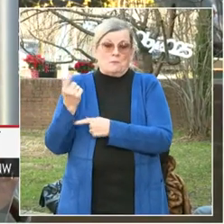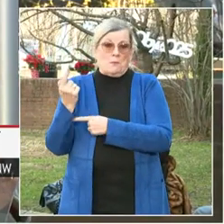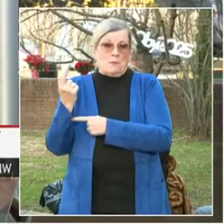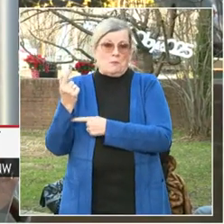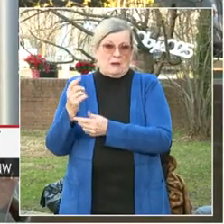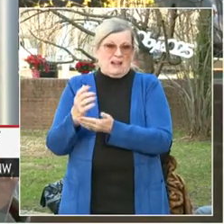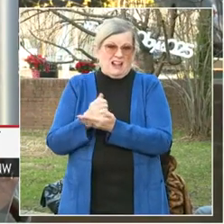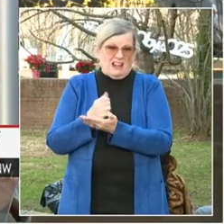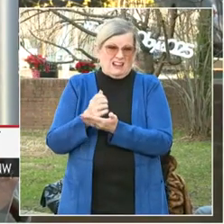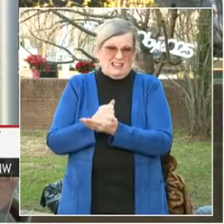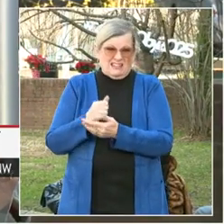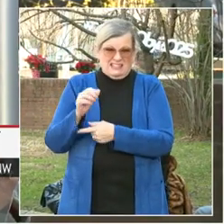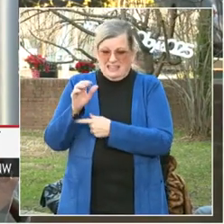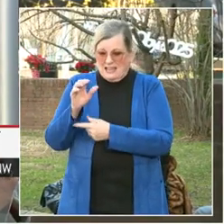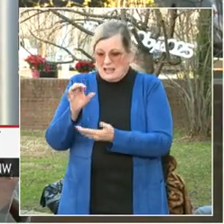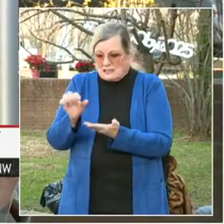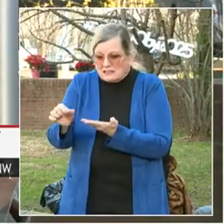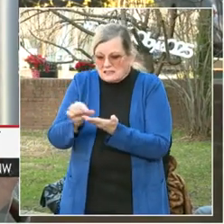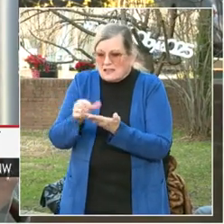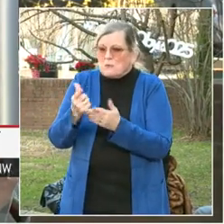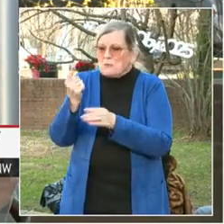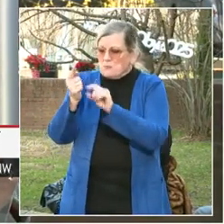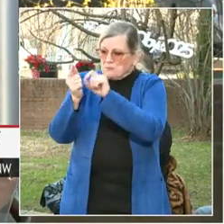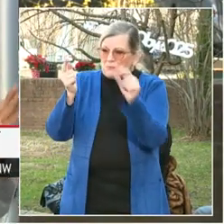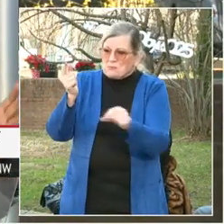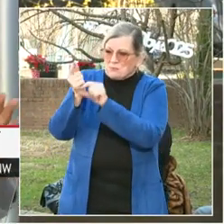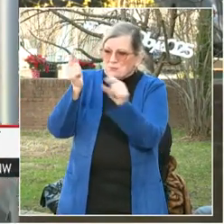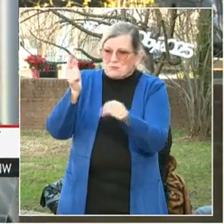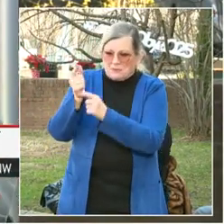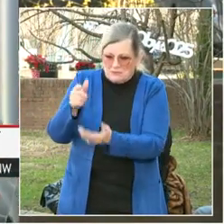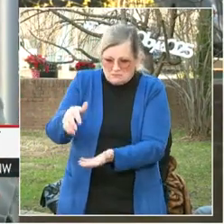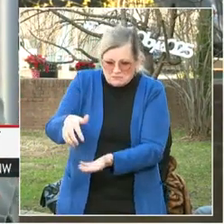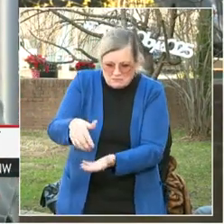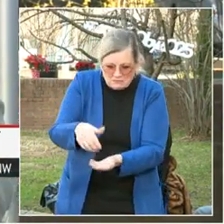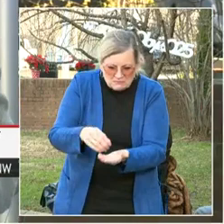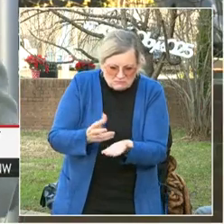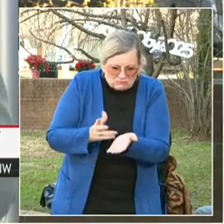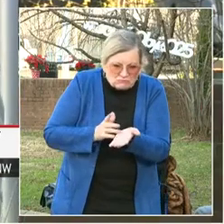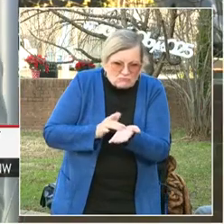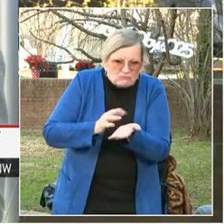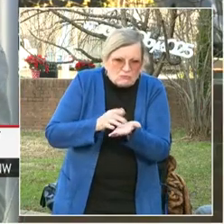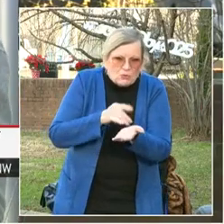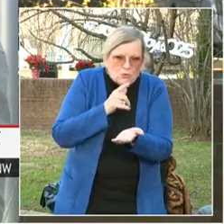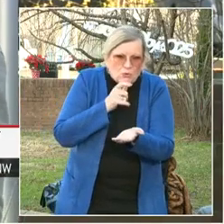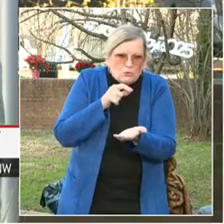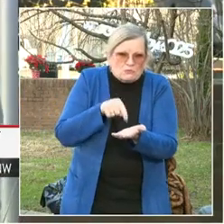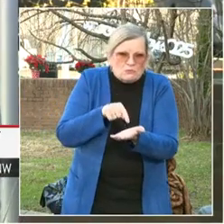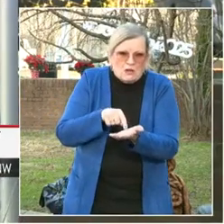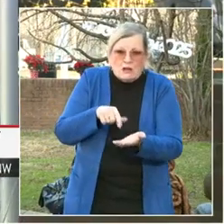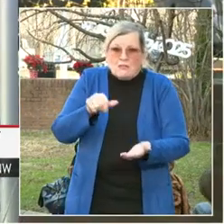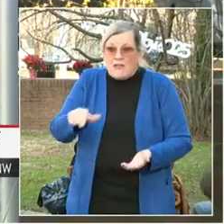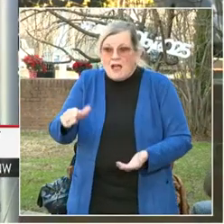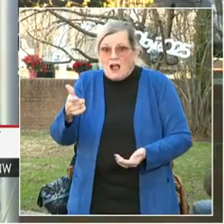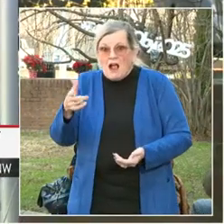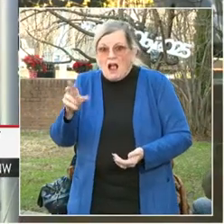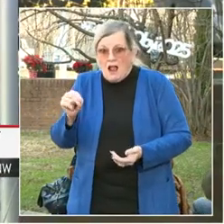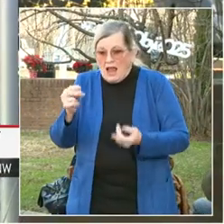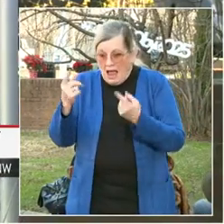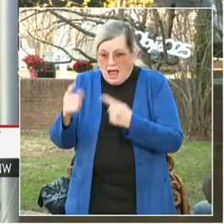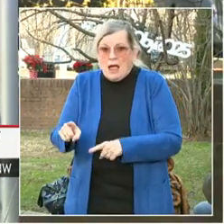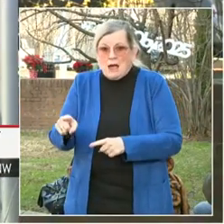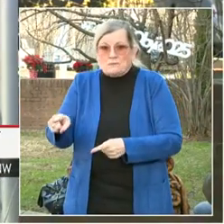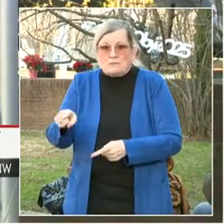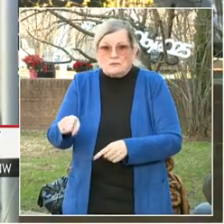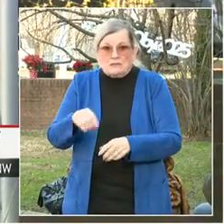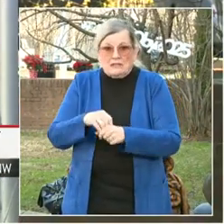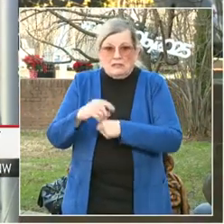us with other investigations if that gun is involved in a crime. Yes. Welcome, Mayor. Thank you. Back to the neighborhood.